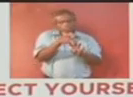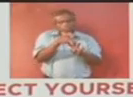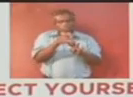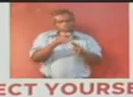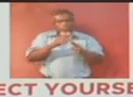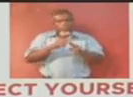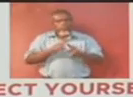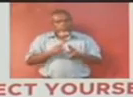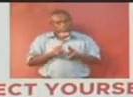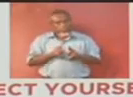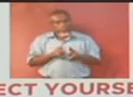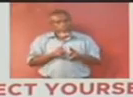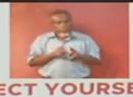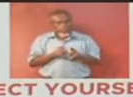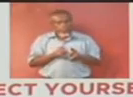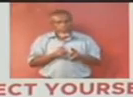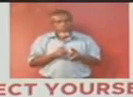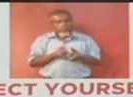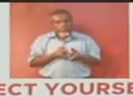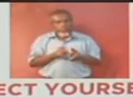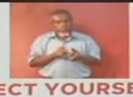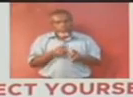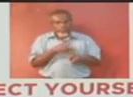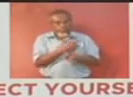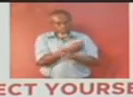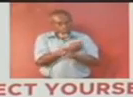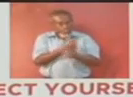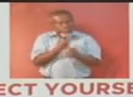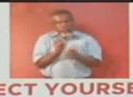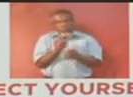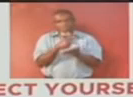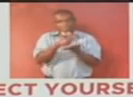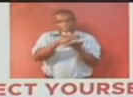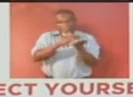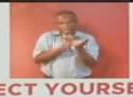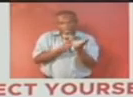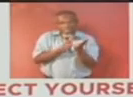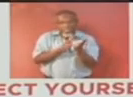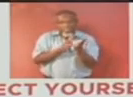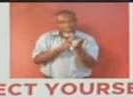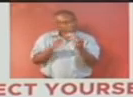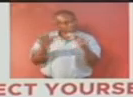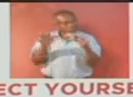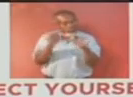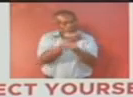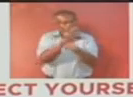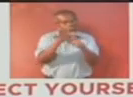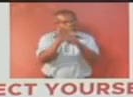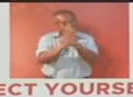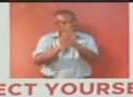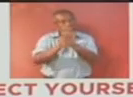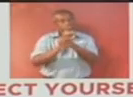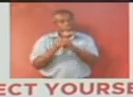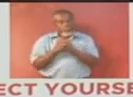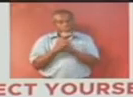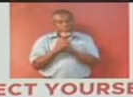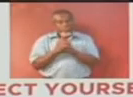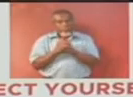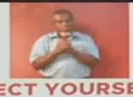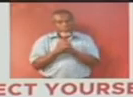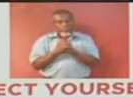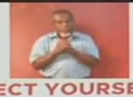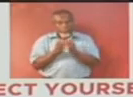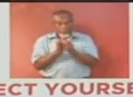is supposed to do. But the vaccines remain only a part of that overall public health response. The overall public health response